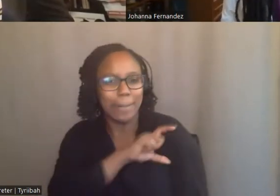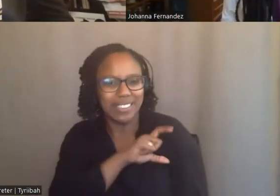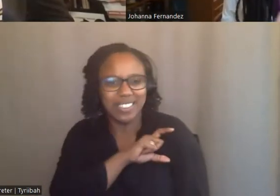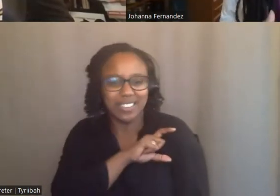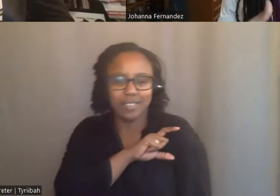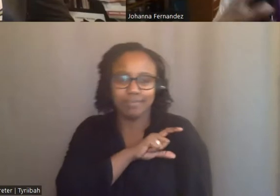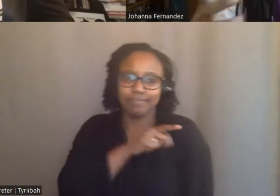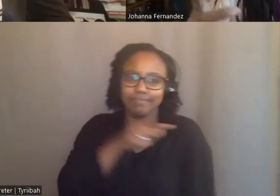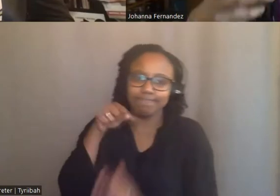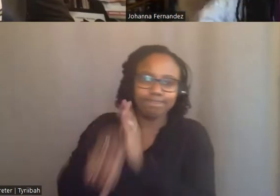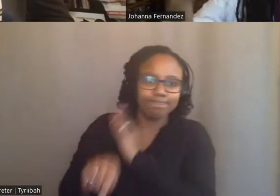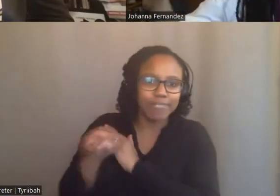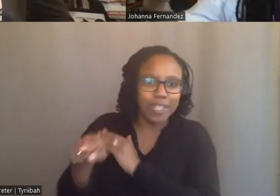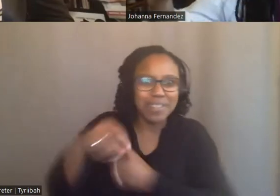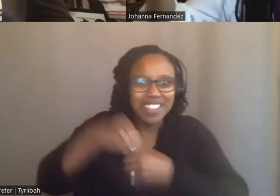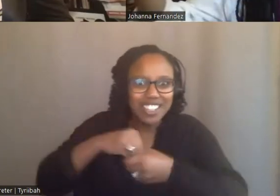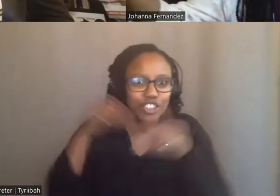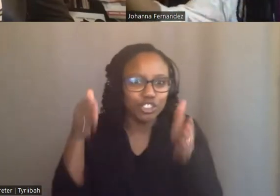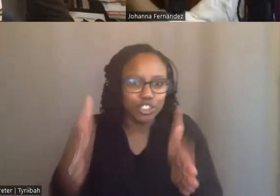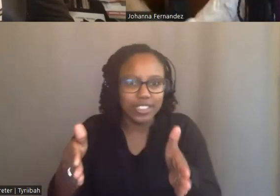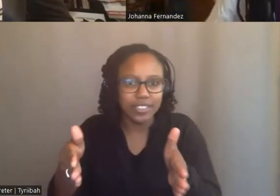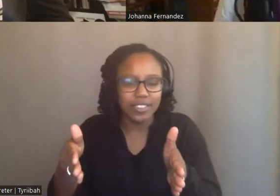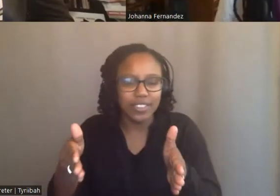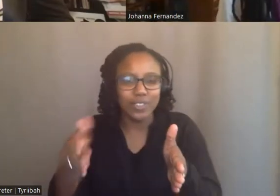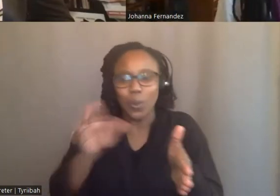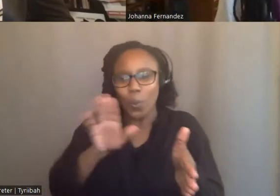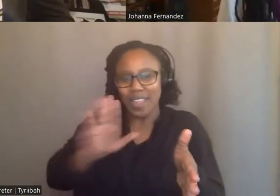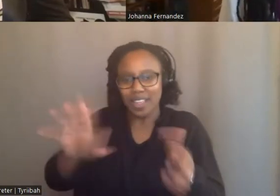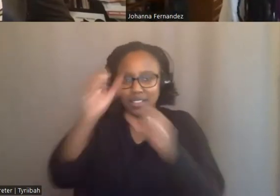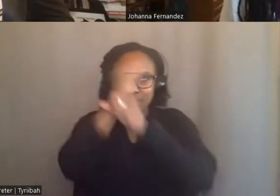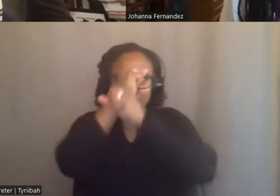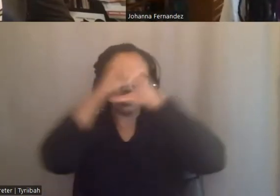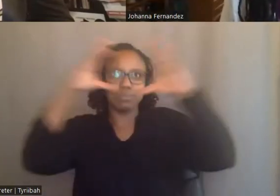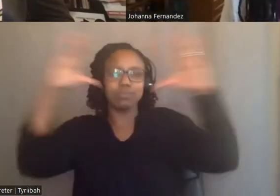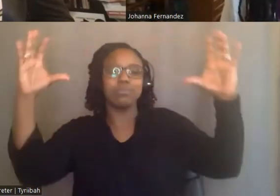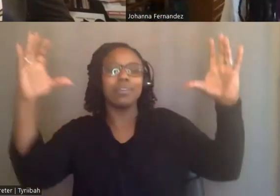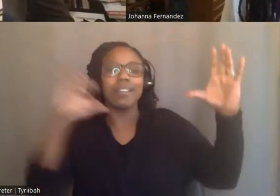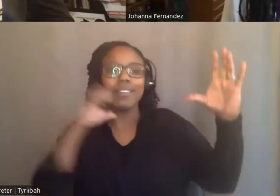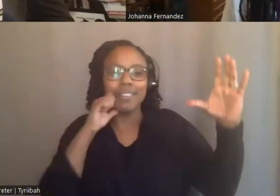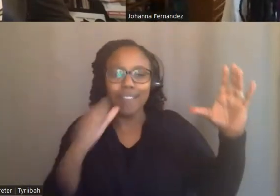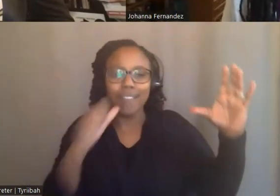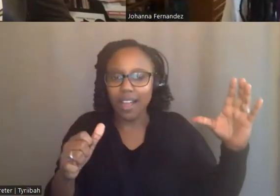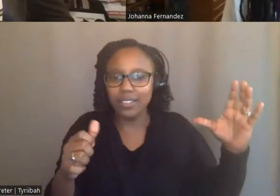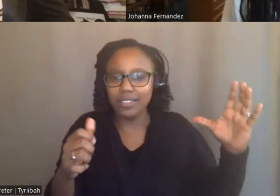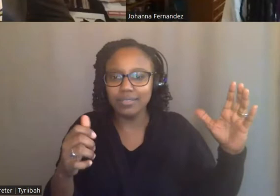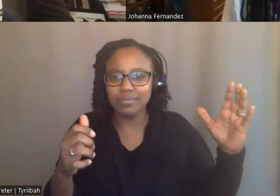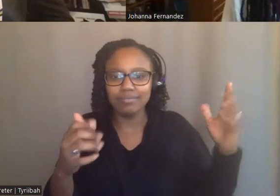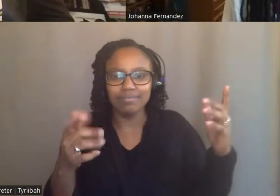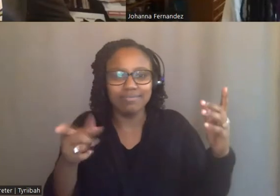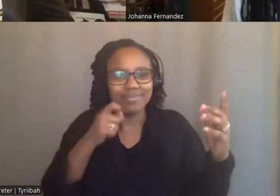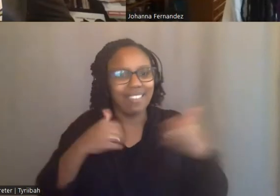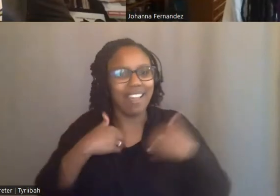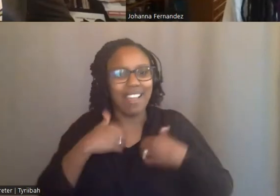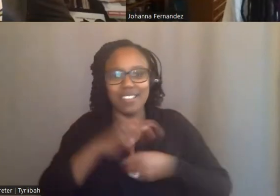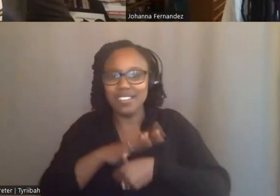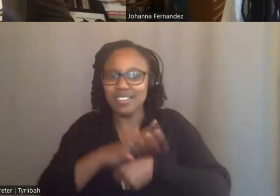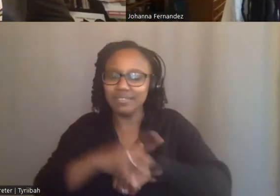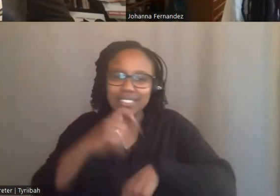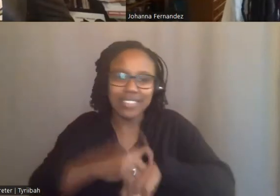And that vision was not able to germinate, but the objective was to tackle